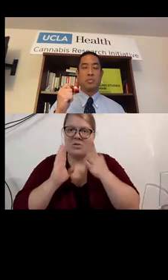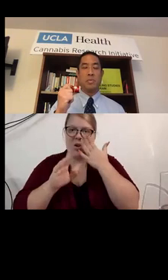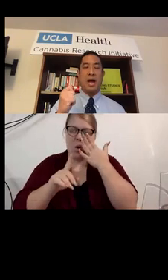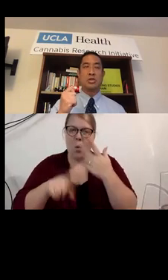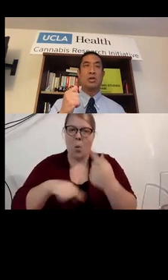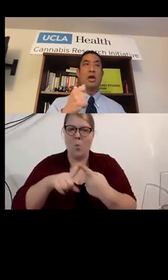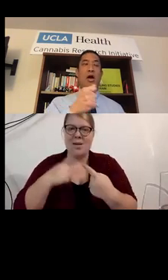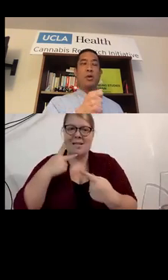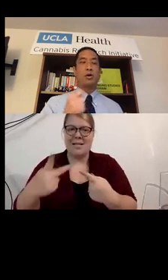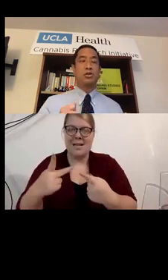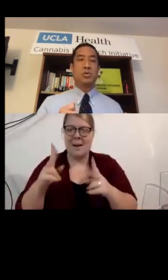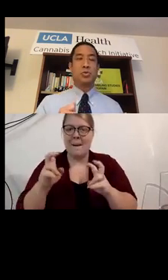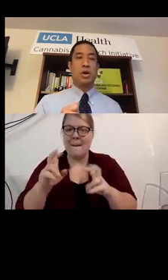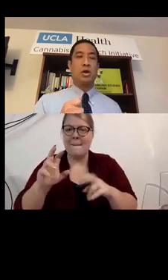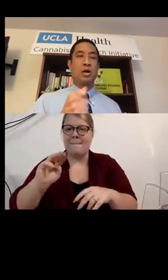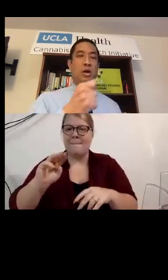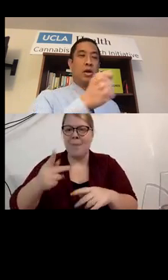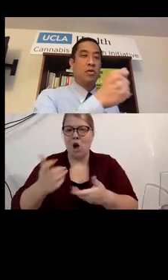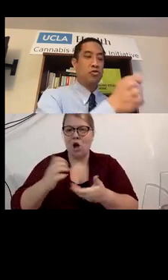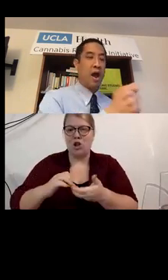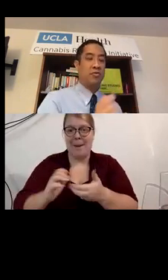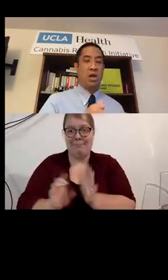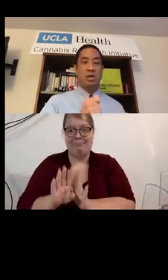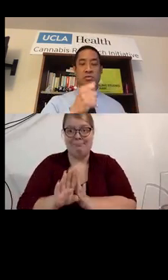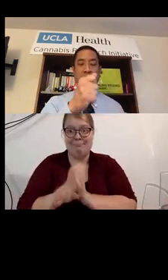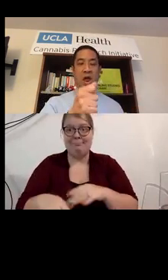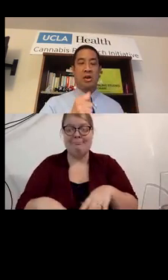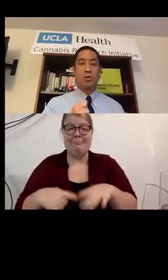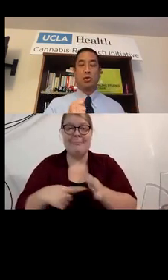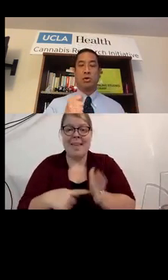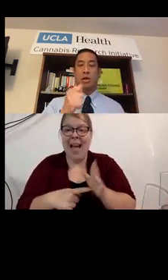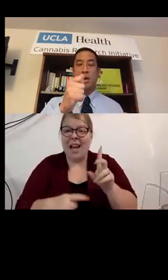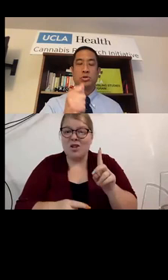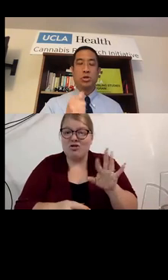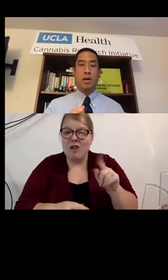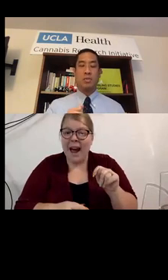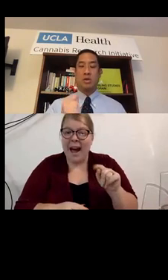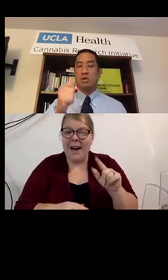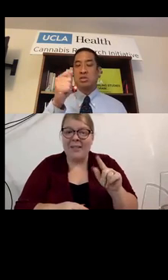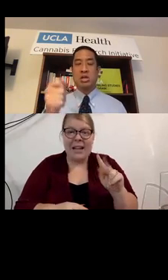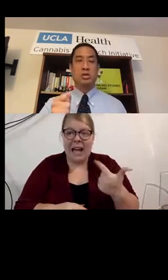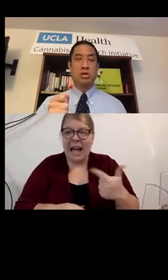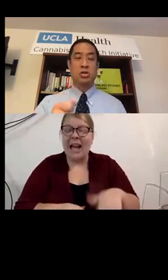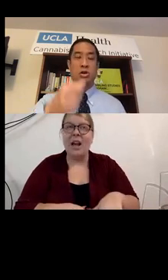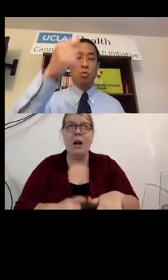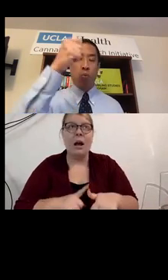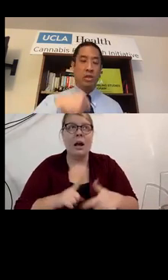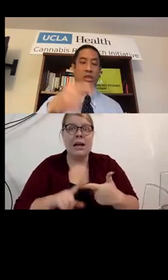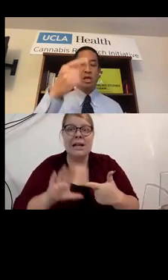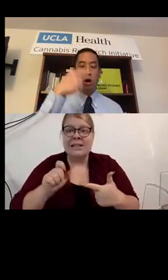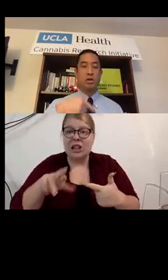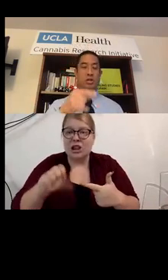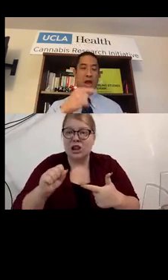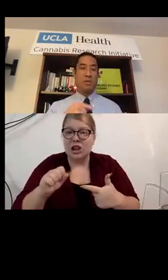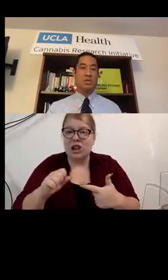partnerships. Imagine a partnership between DraftKings, FanDuel, MGM, Caesars with